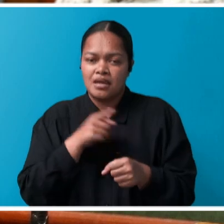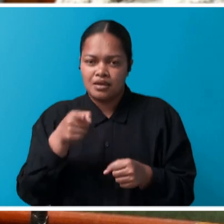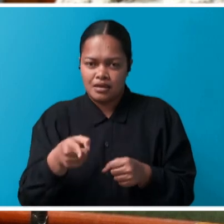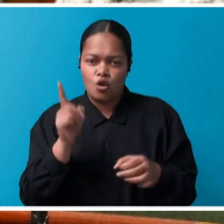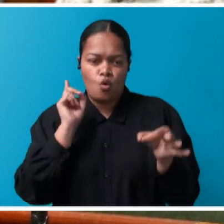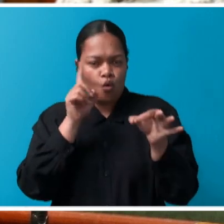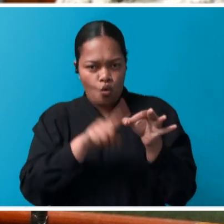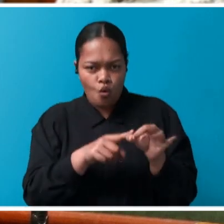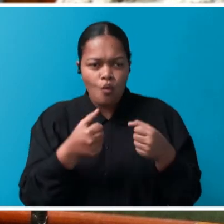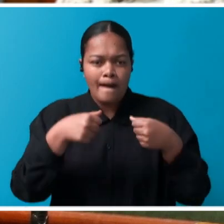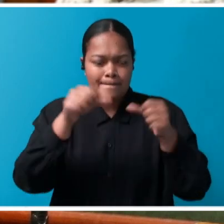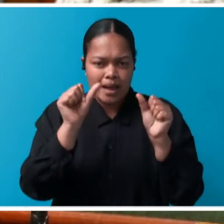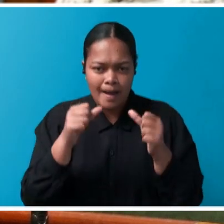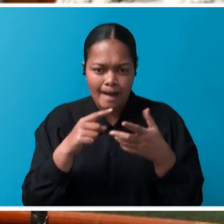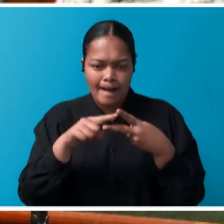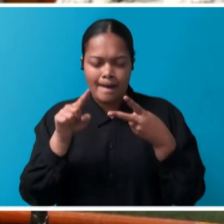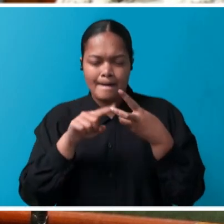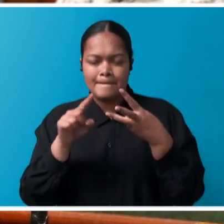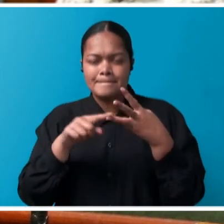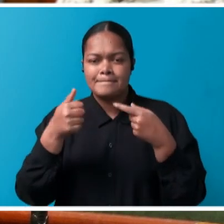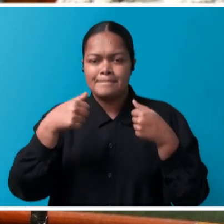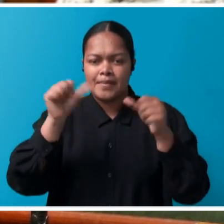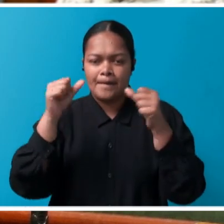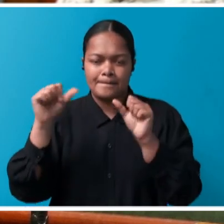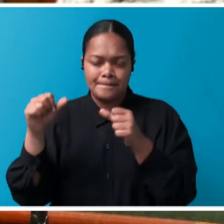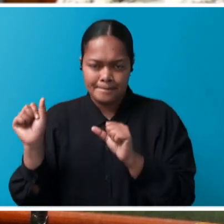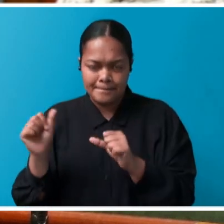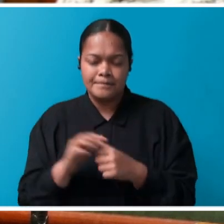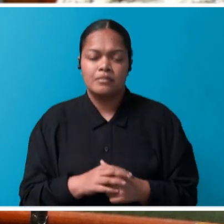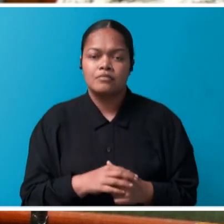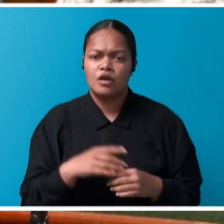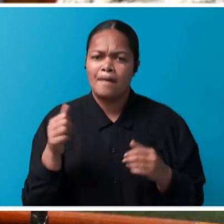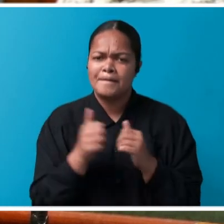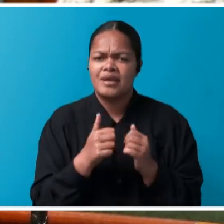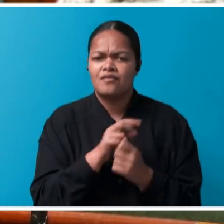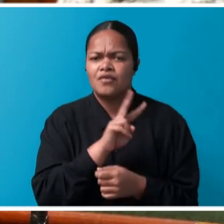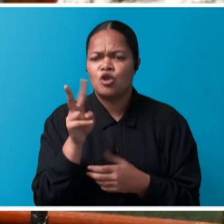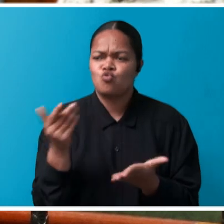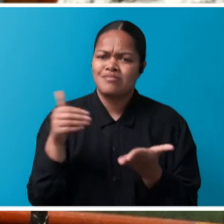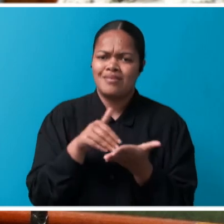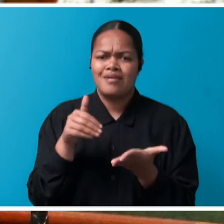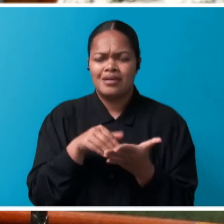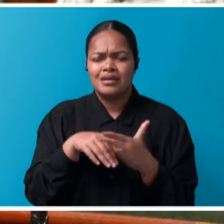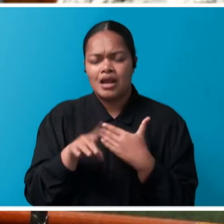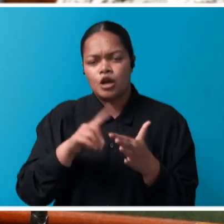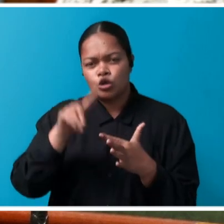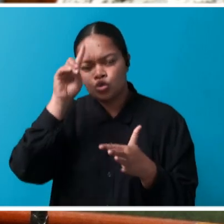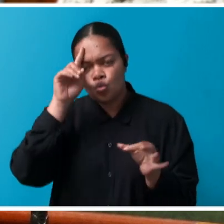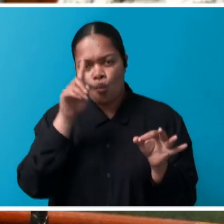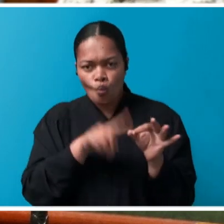reality. Mr. Speaker, sir, so much value has been added to our educational goals through